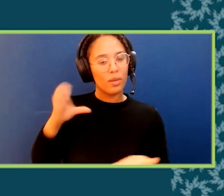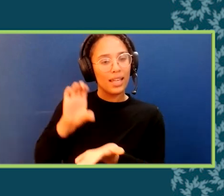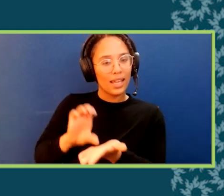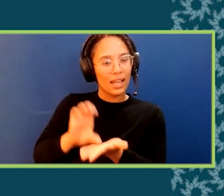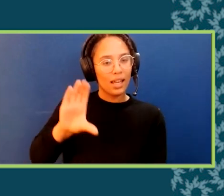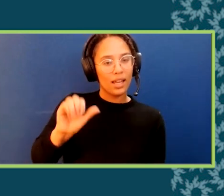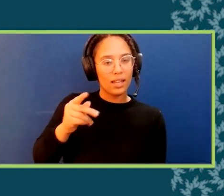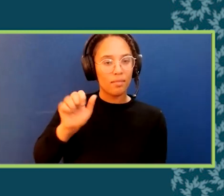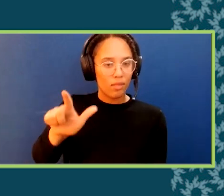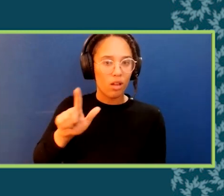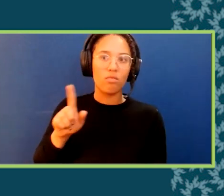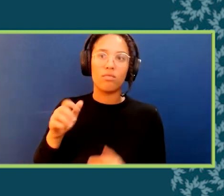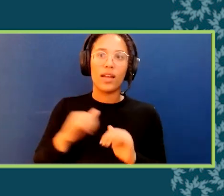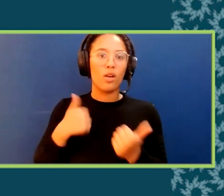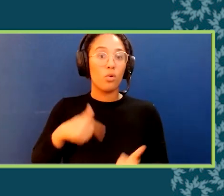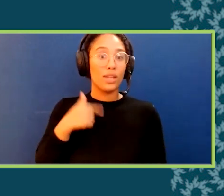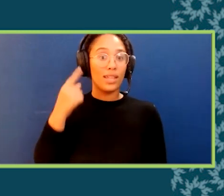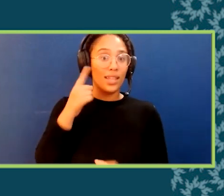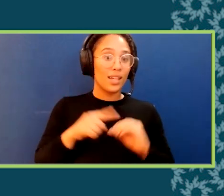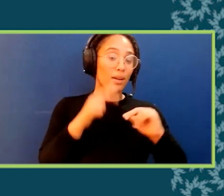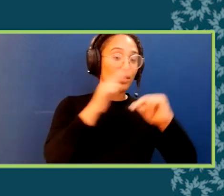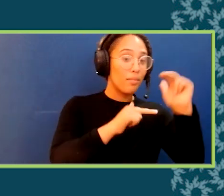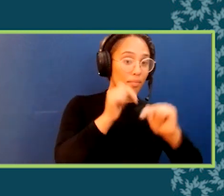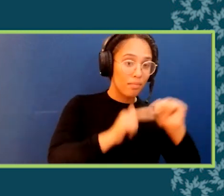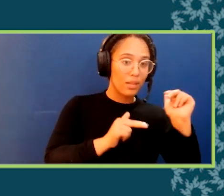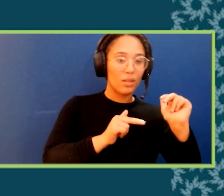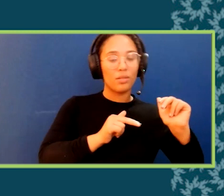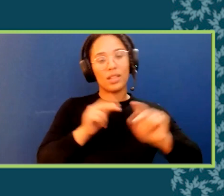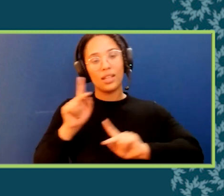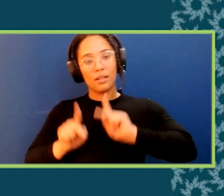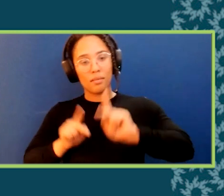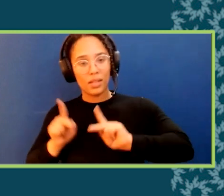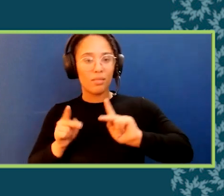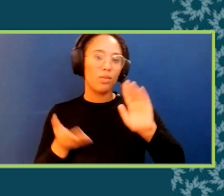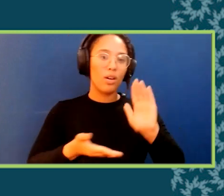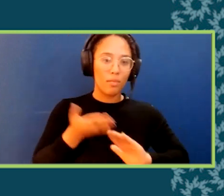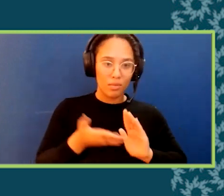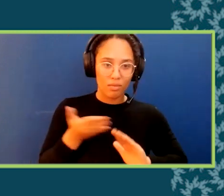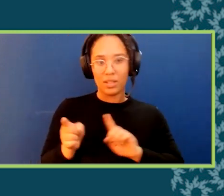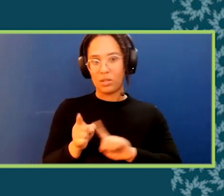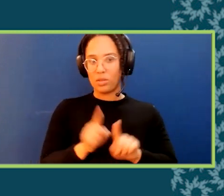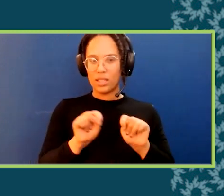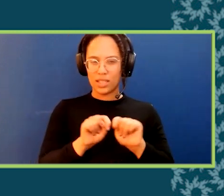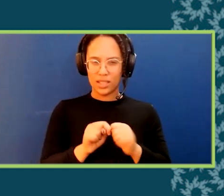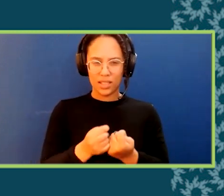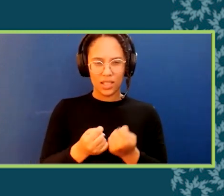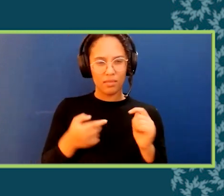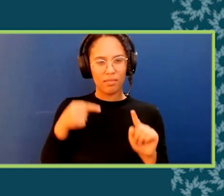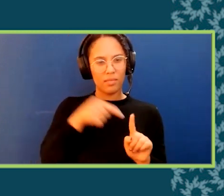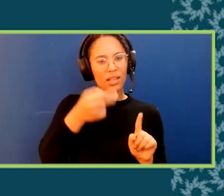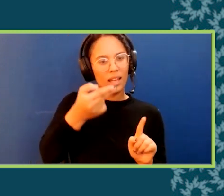people, operations, systems, and teams? Why is human resources such an important aspect